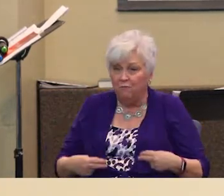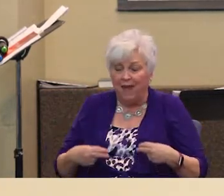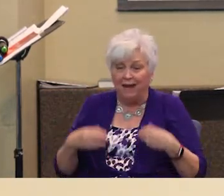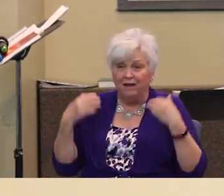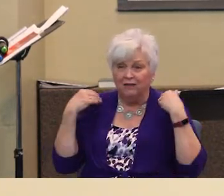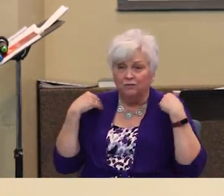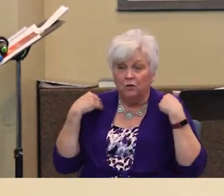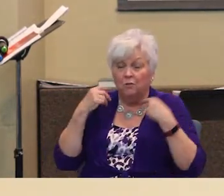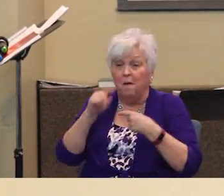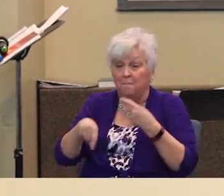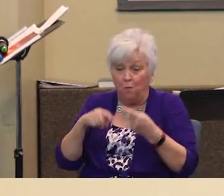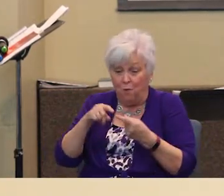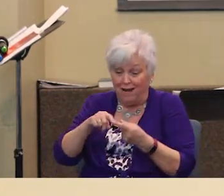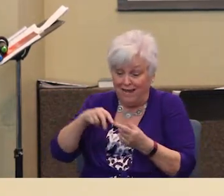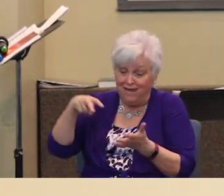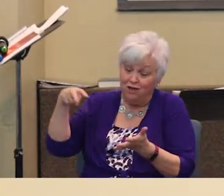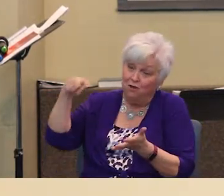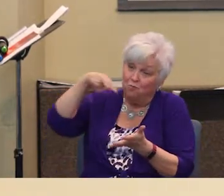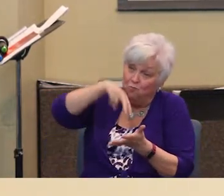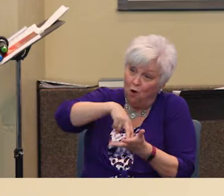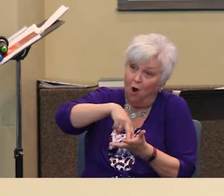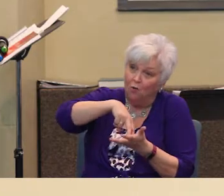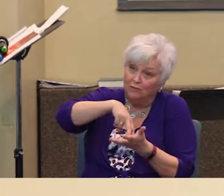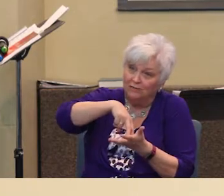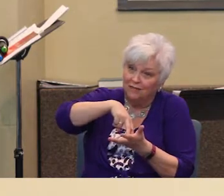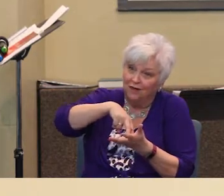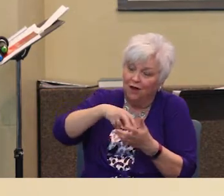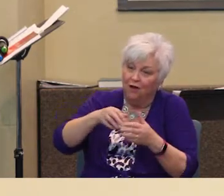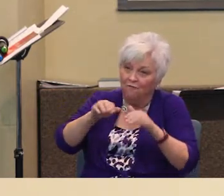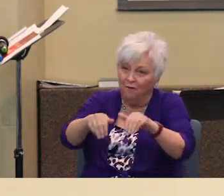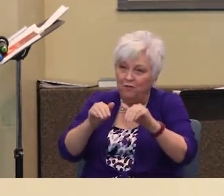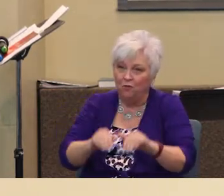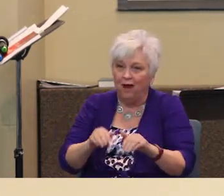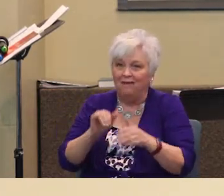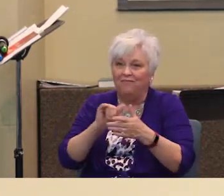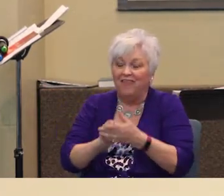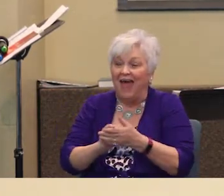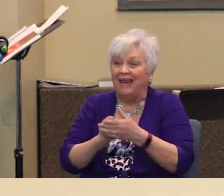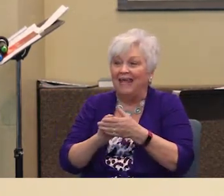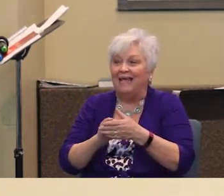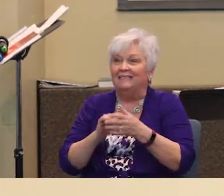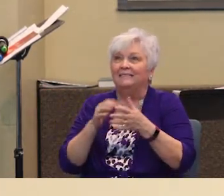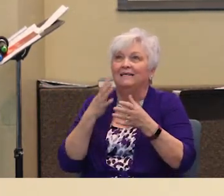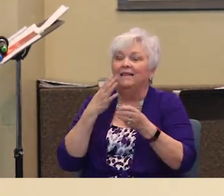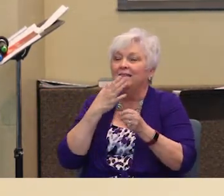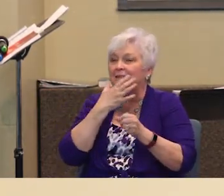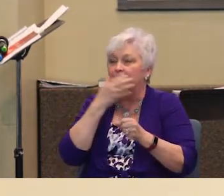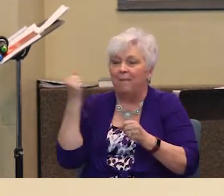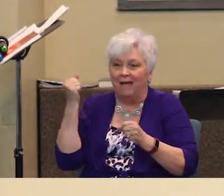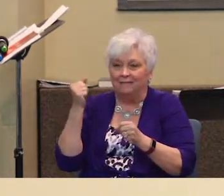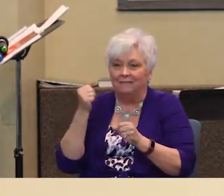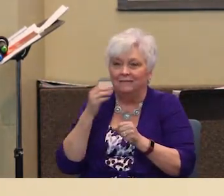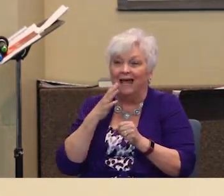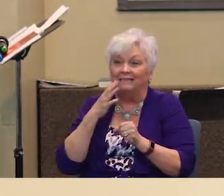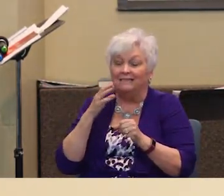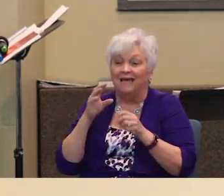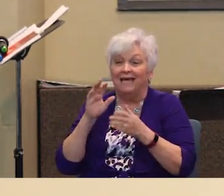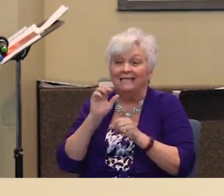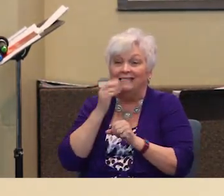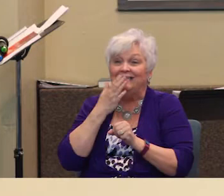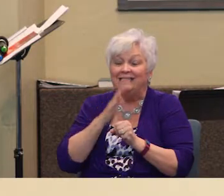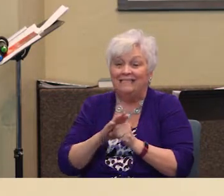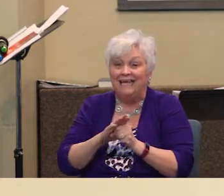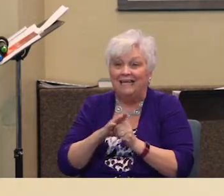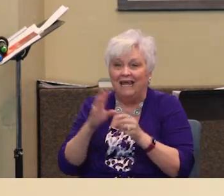shoulders. But when he arose from the grave, that is the icing on the cake. That's sealing the deal with God.